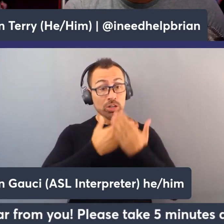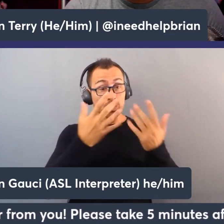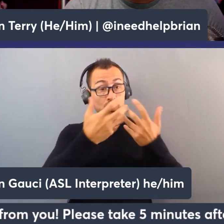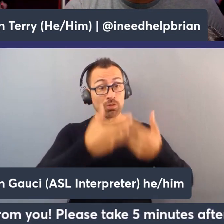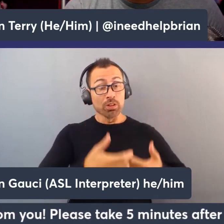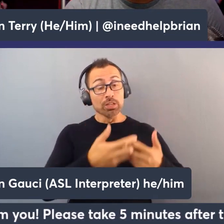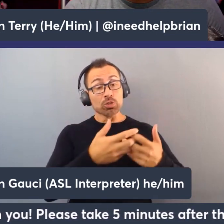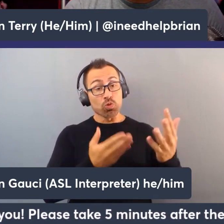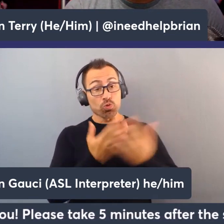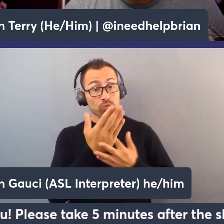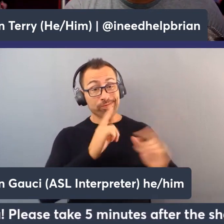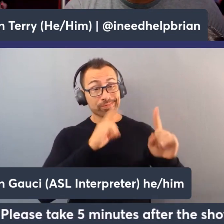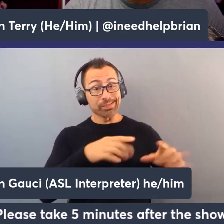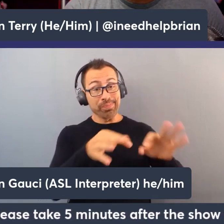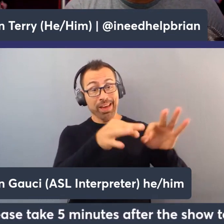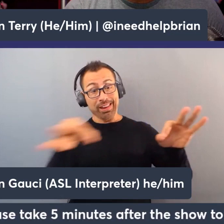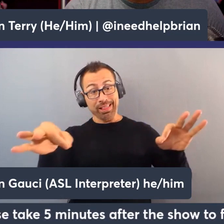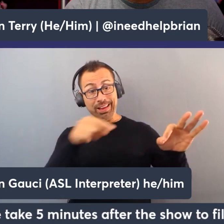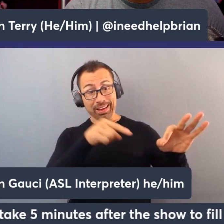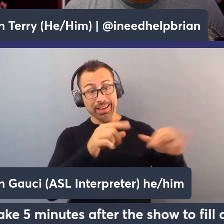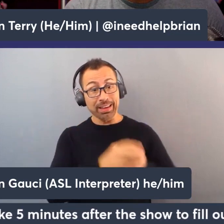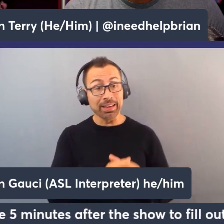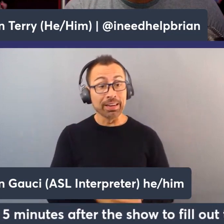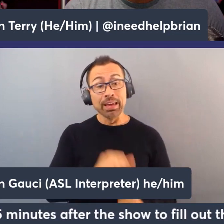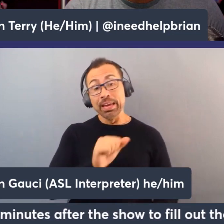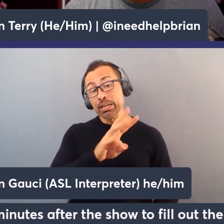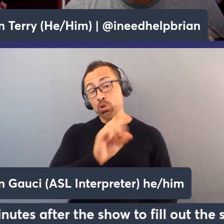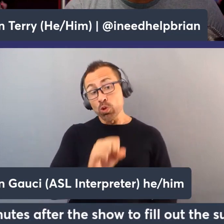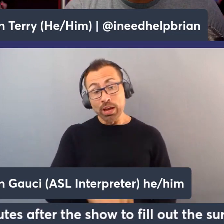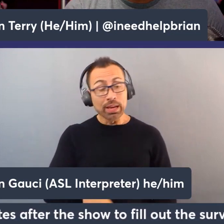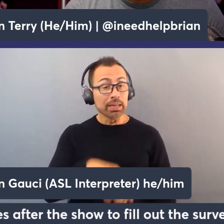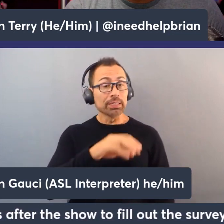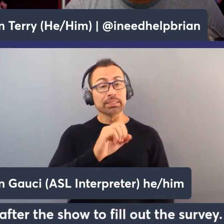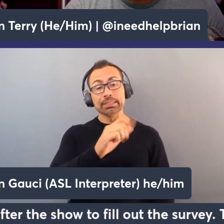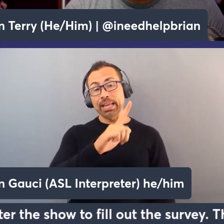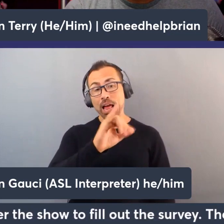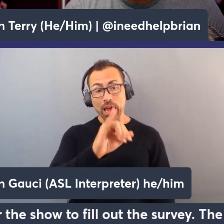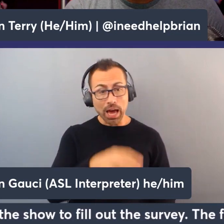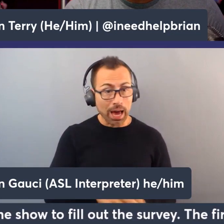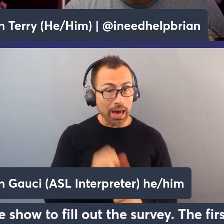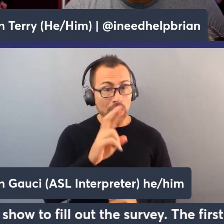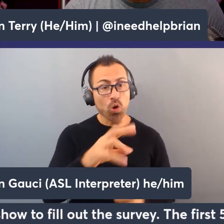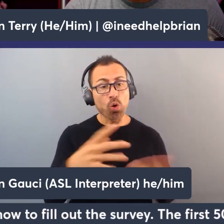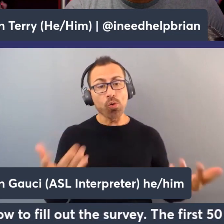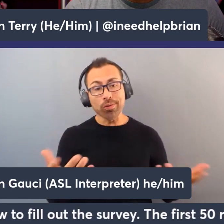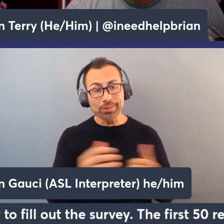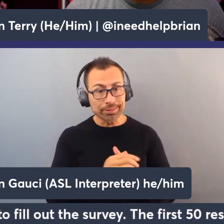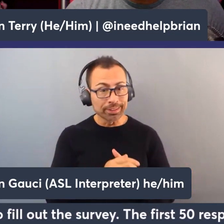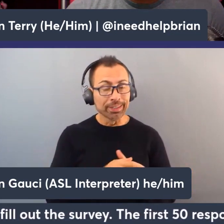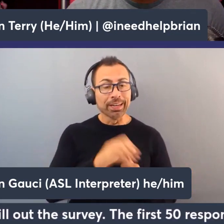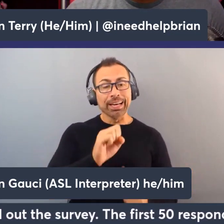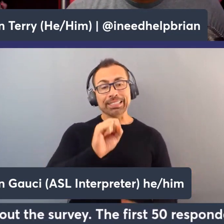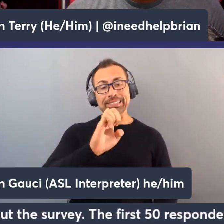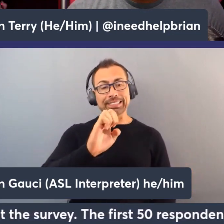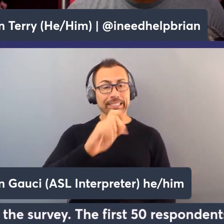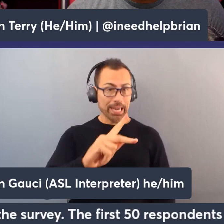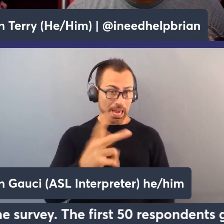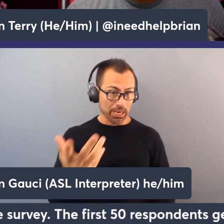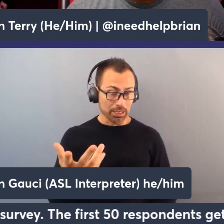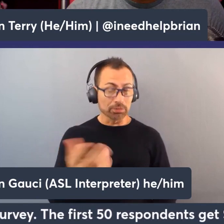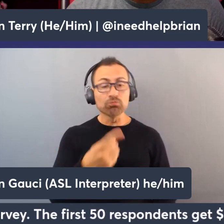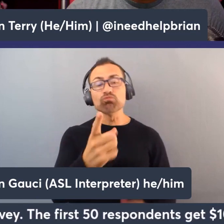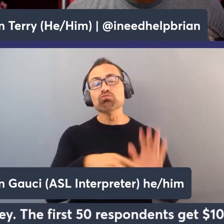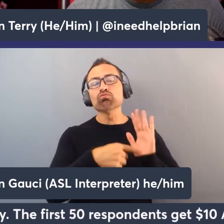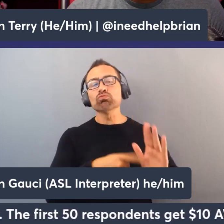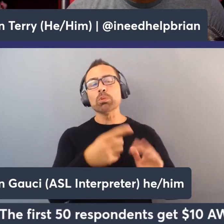AWS CLI, or different SDKs like Bodo 3 or the Java SDK. So if you are building your own apps,